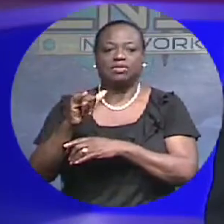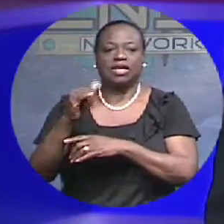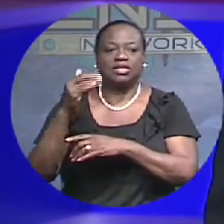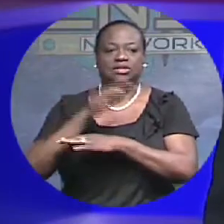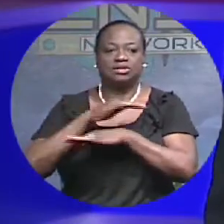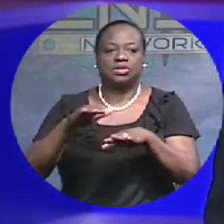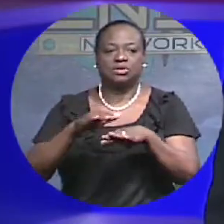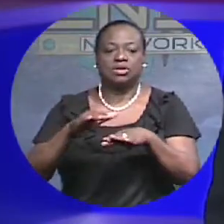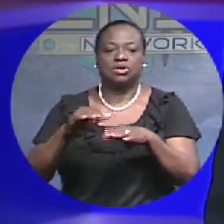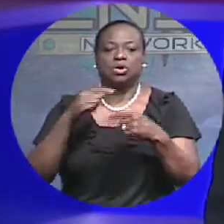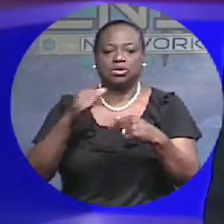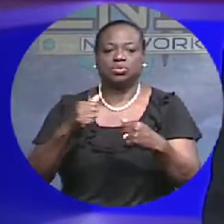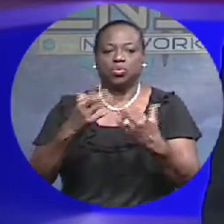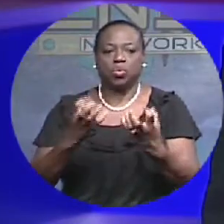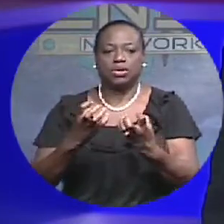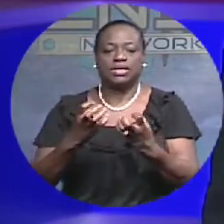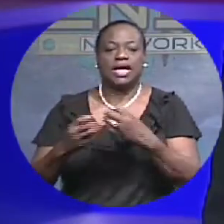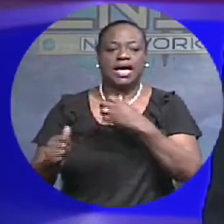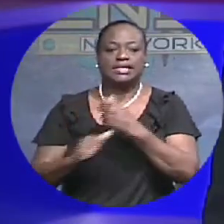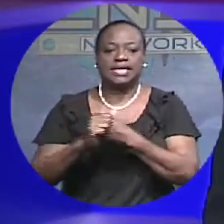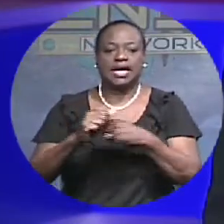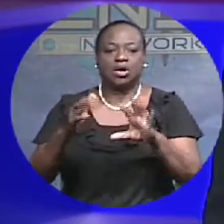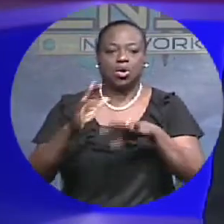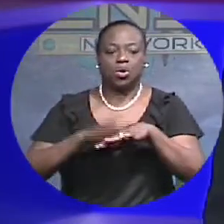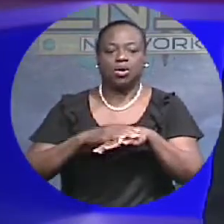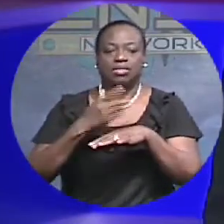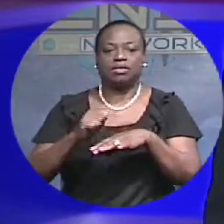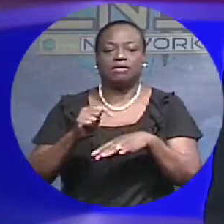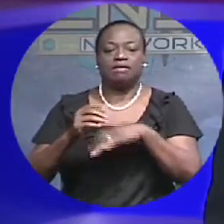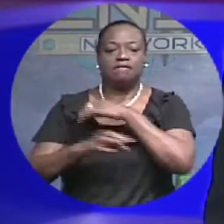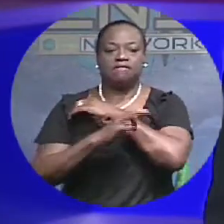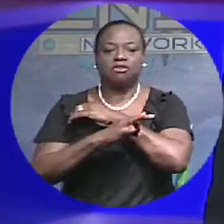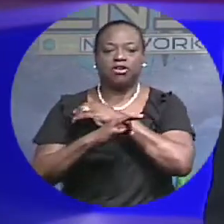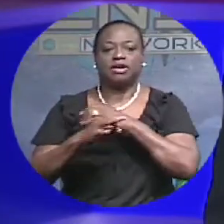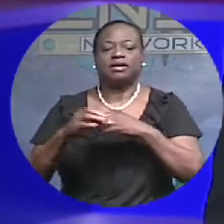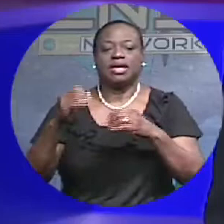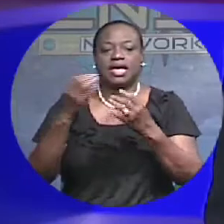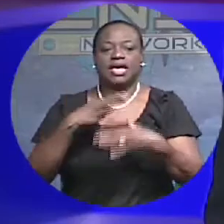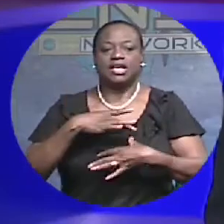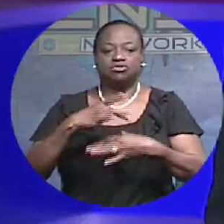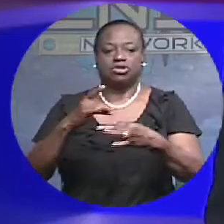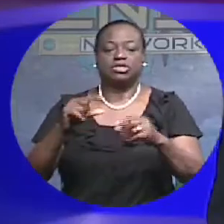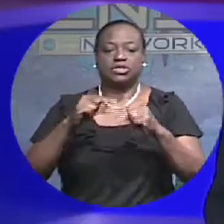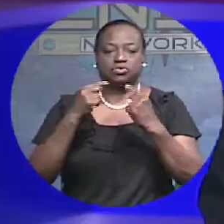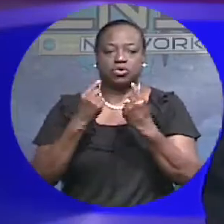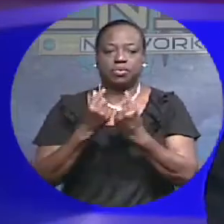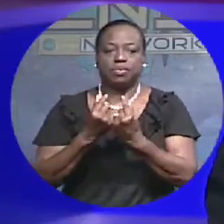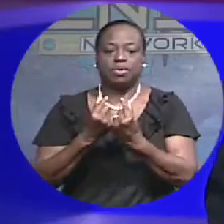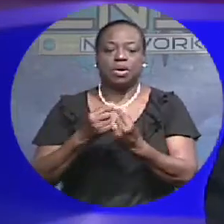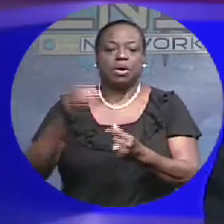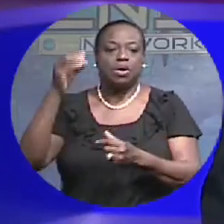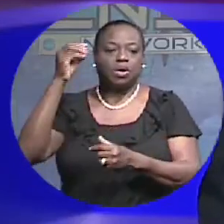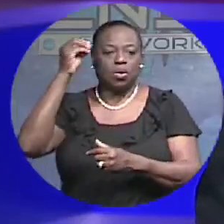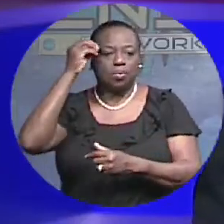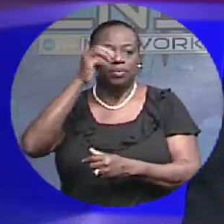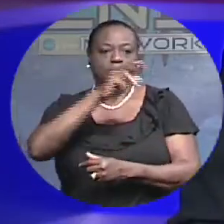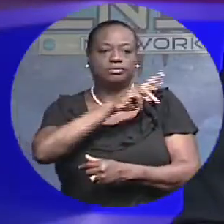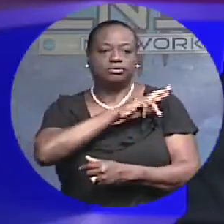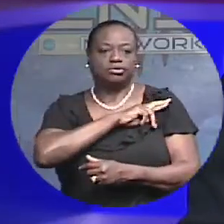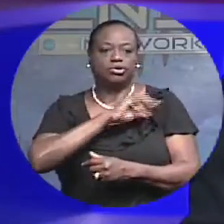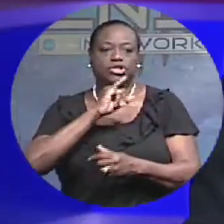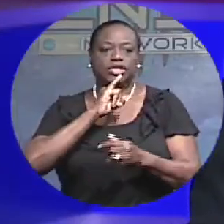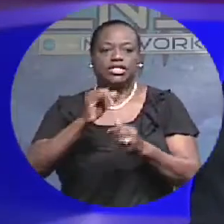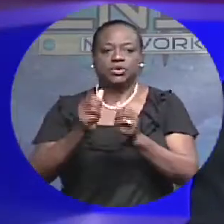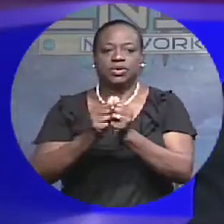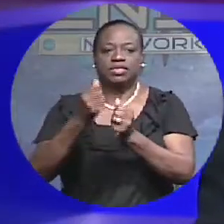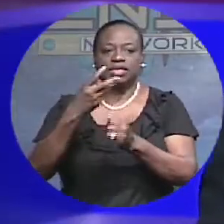Bahamas by foreign interest groups. Our Opal Roach is the only reporter from the Bahamas covering this week's UN meetings. She has more tonight on the